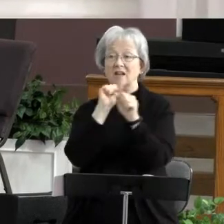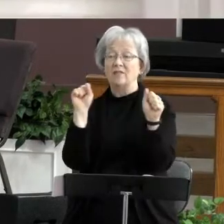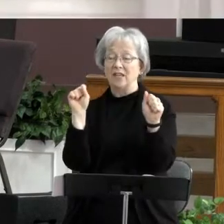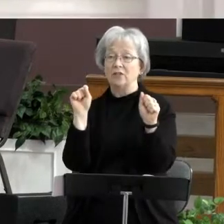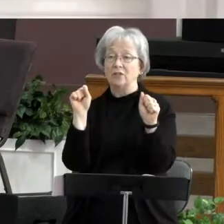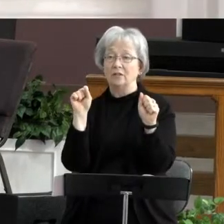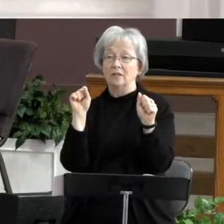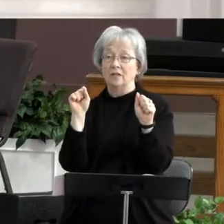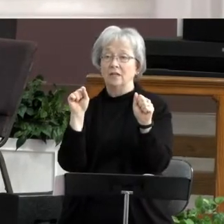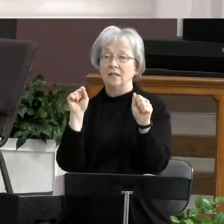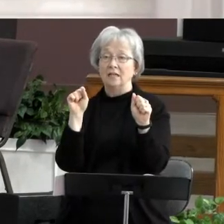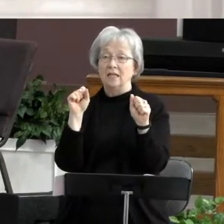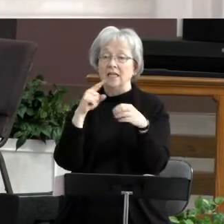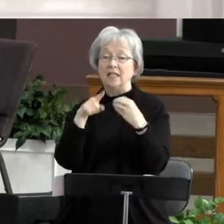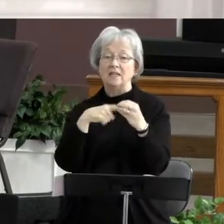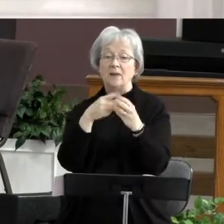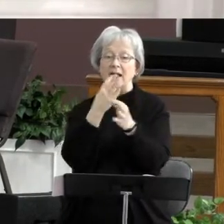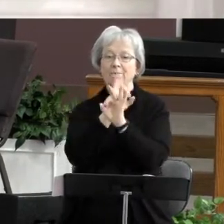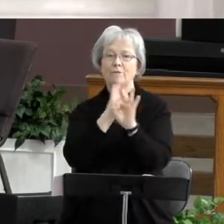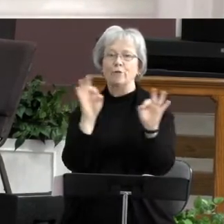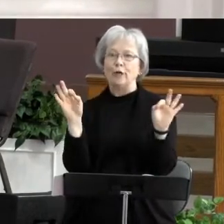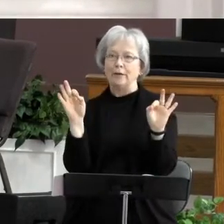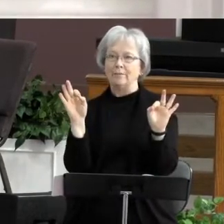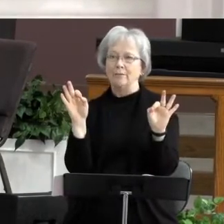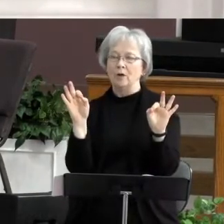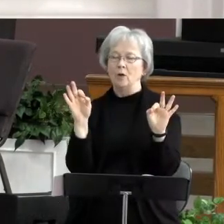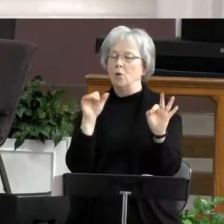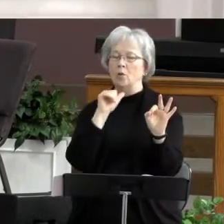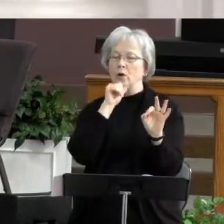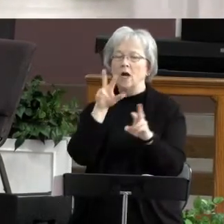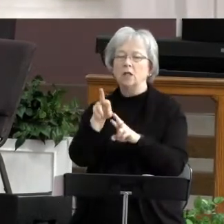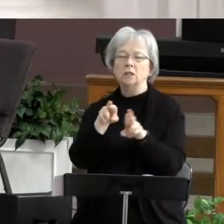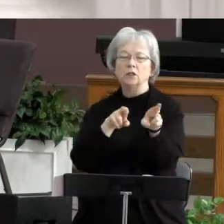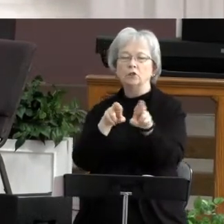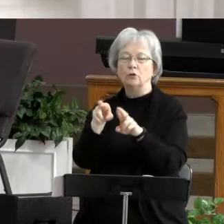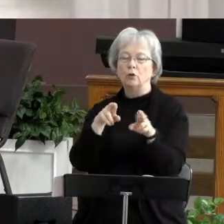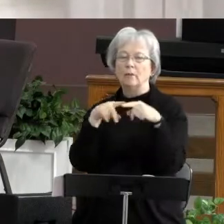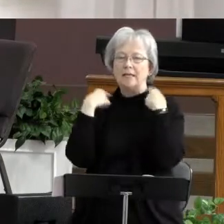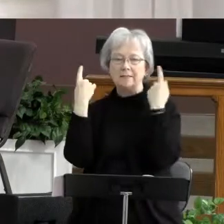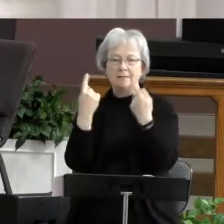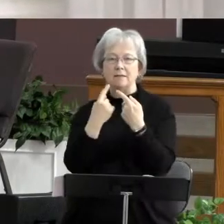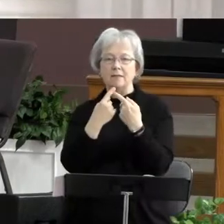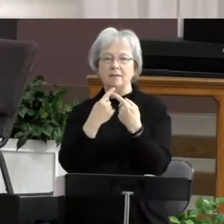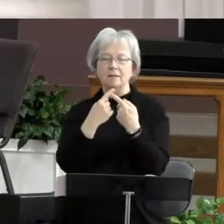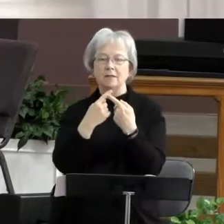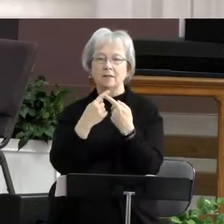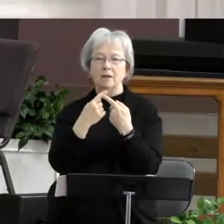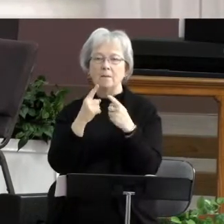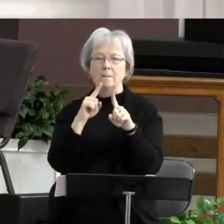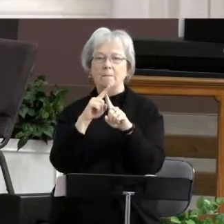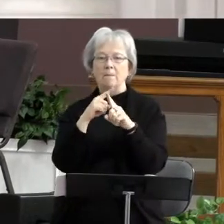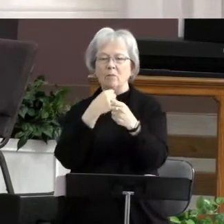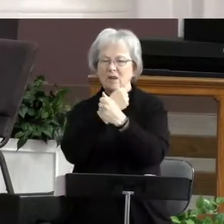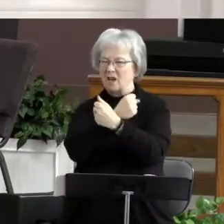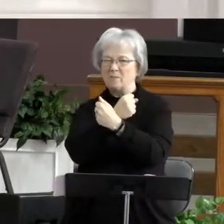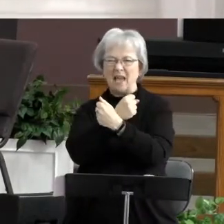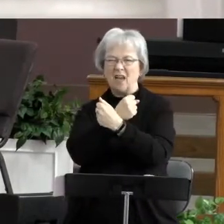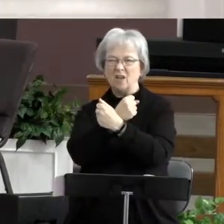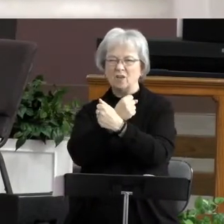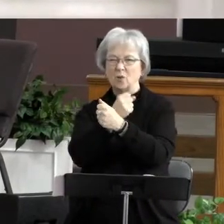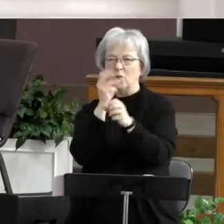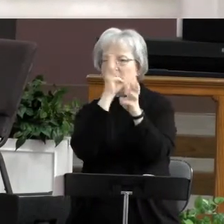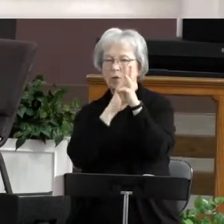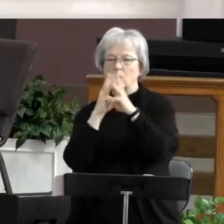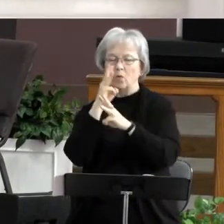our freedom. We are not bound by sin any longer, but we are also not bound by the worries of